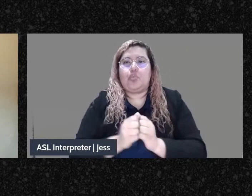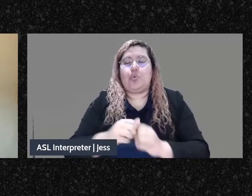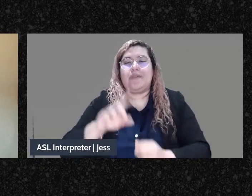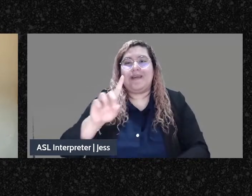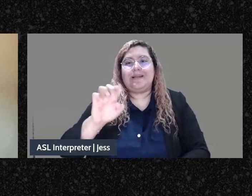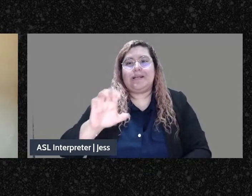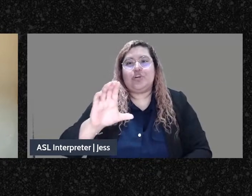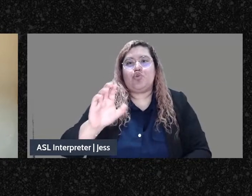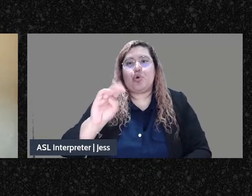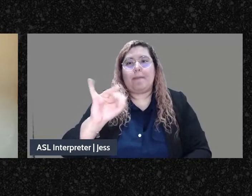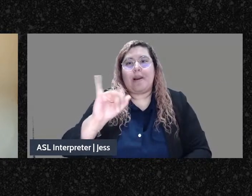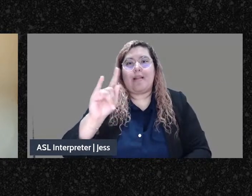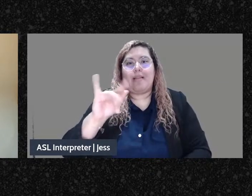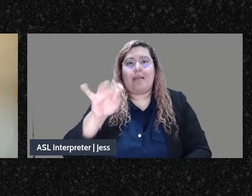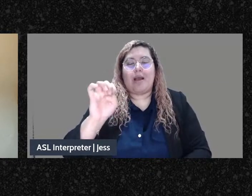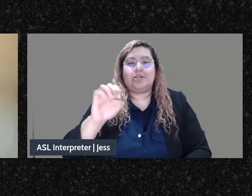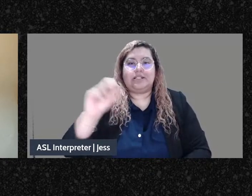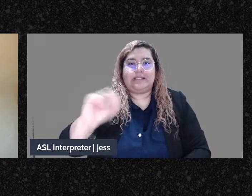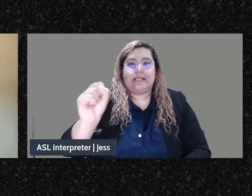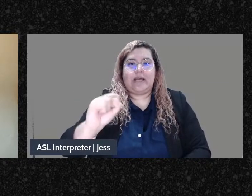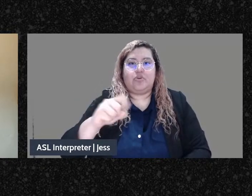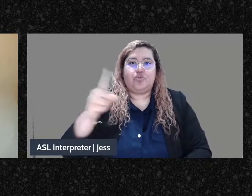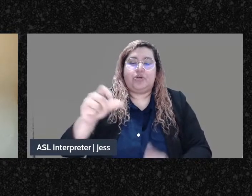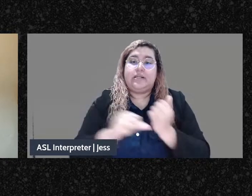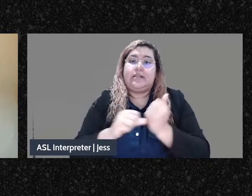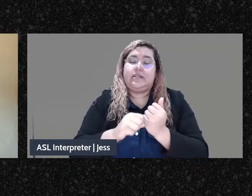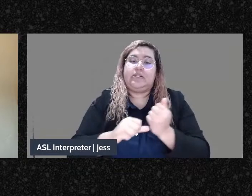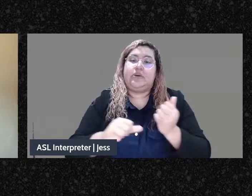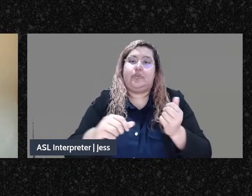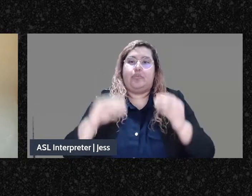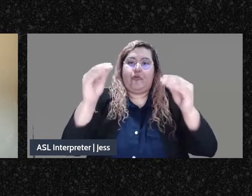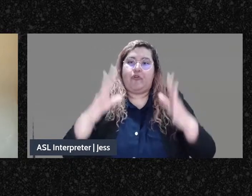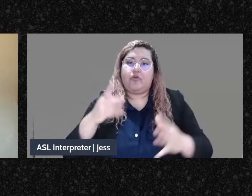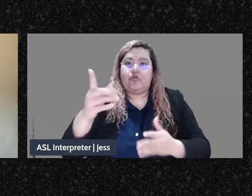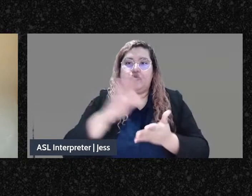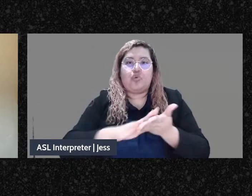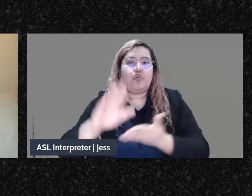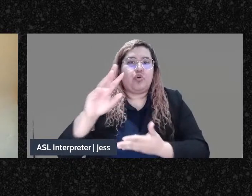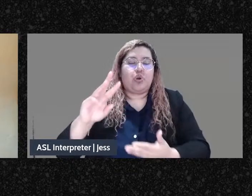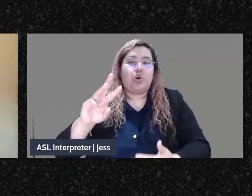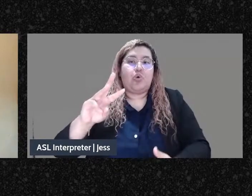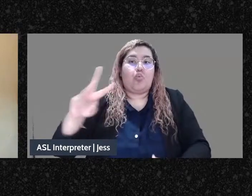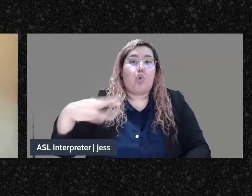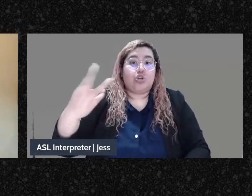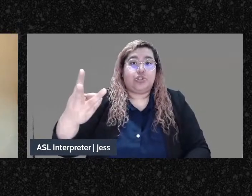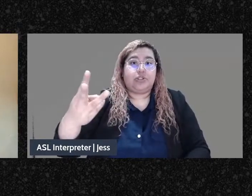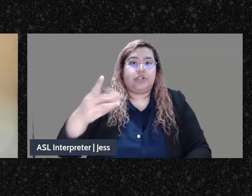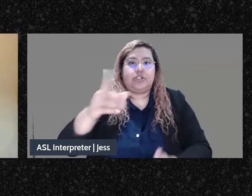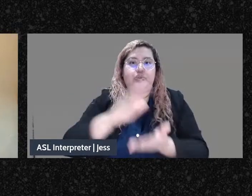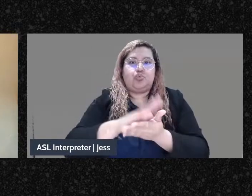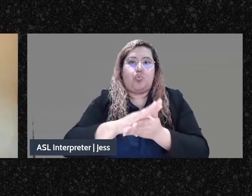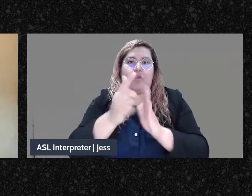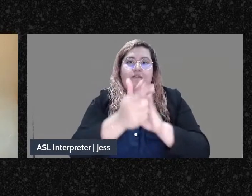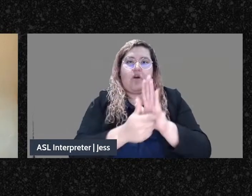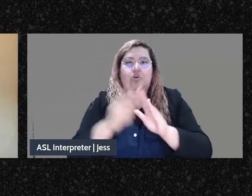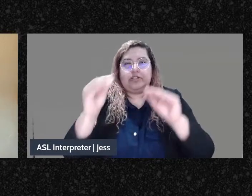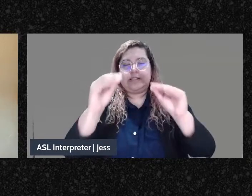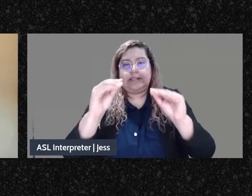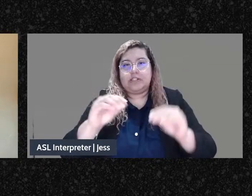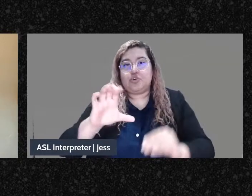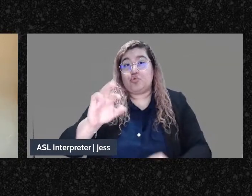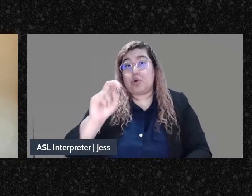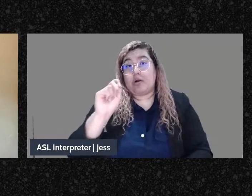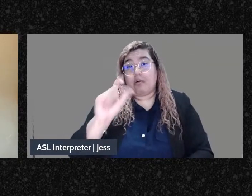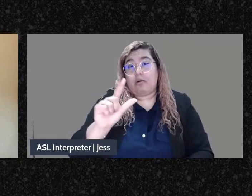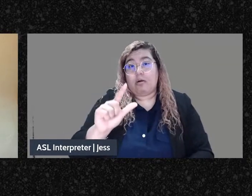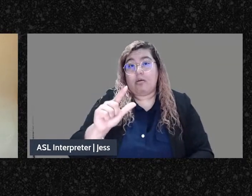and an assistant professor at the University of Washington School of Law, where she teaches critical race theory, poverty